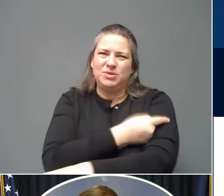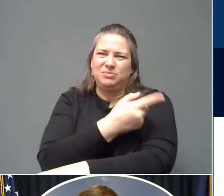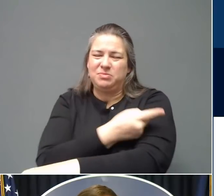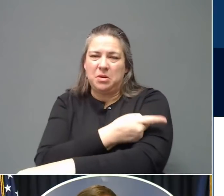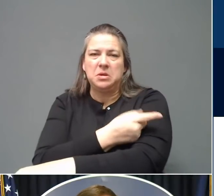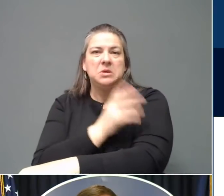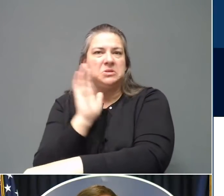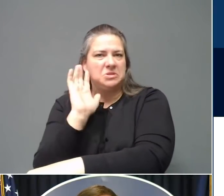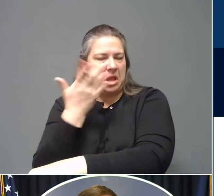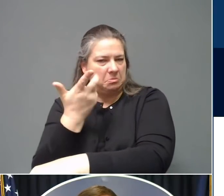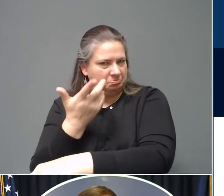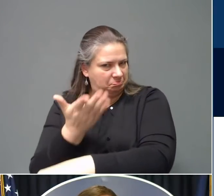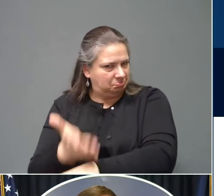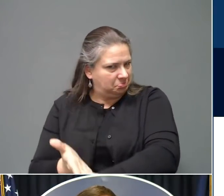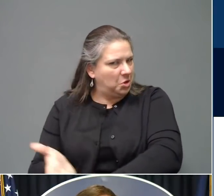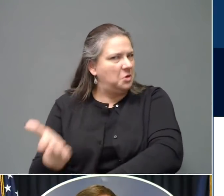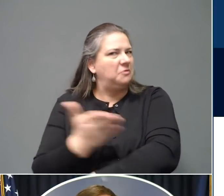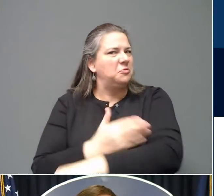Kentucky,